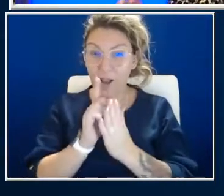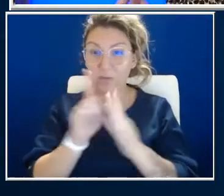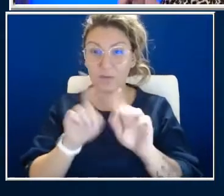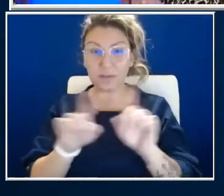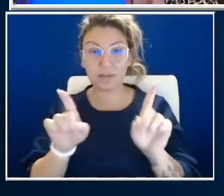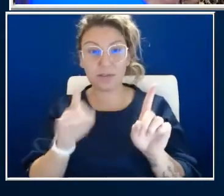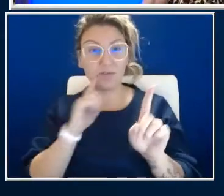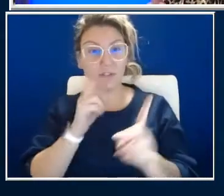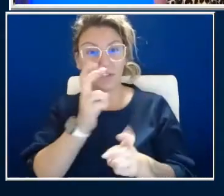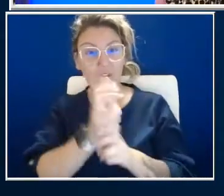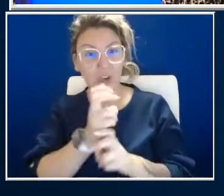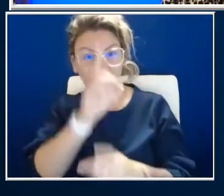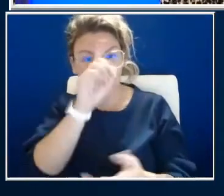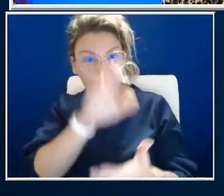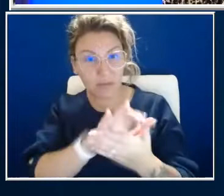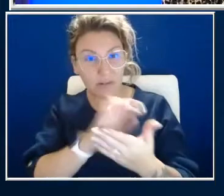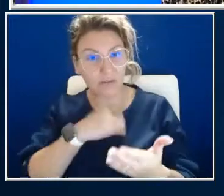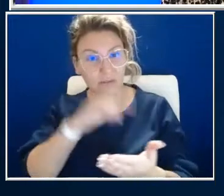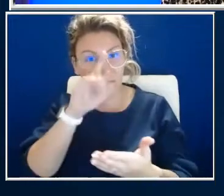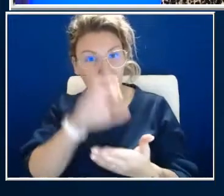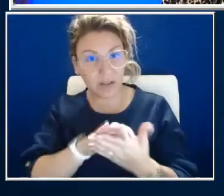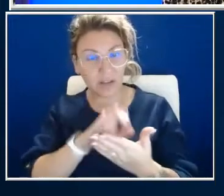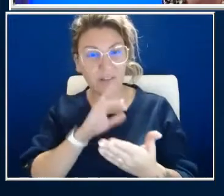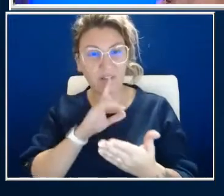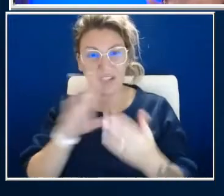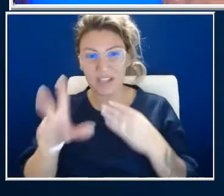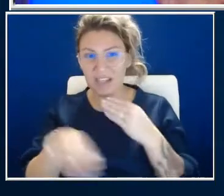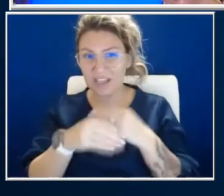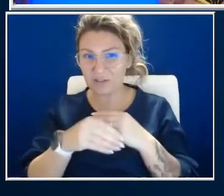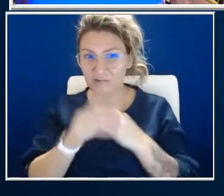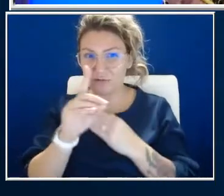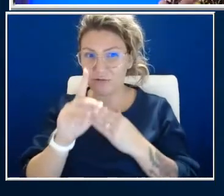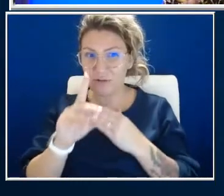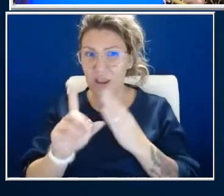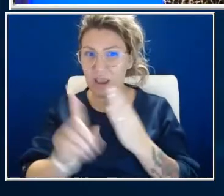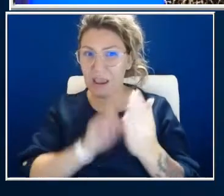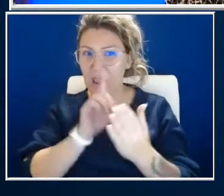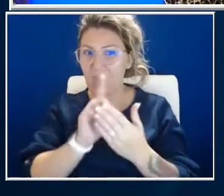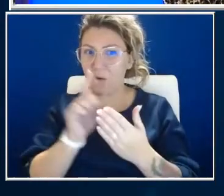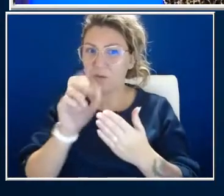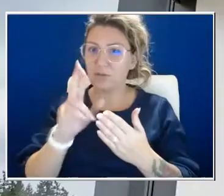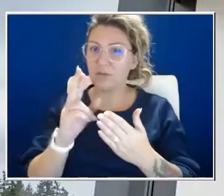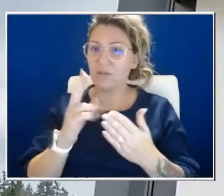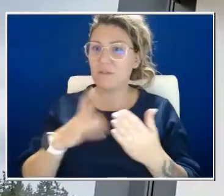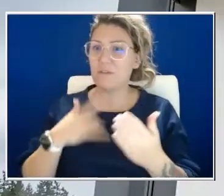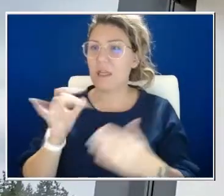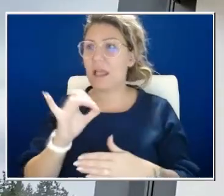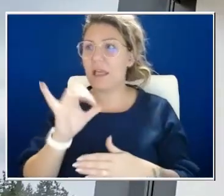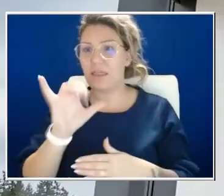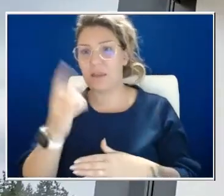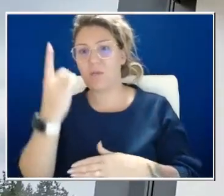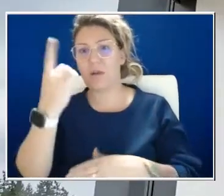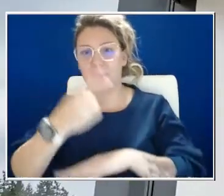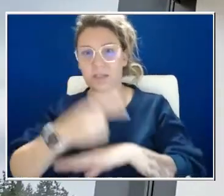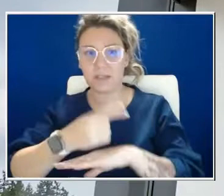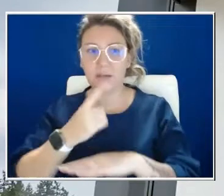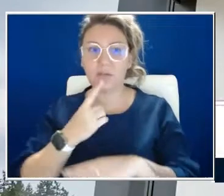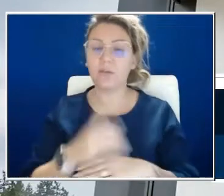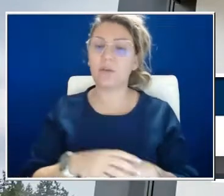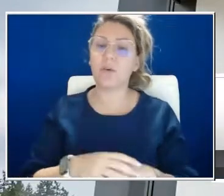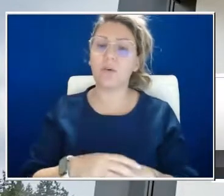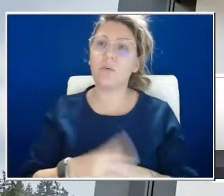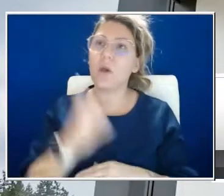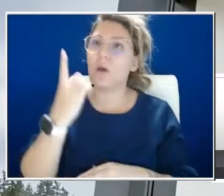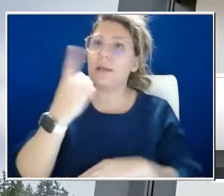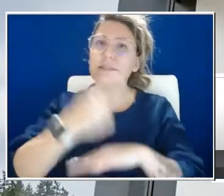you. Are we really getting that extra hour of sleep, or does it just feel like it for that one day? For one day, you really don't gain more